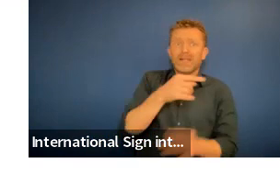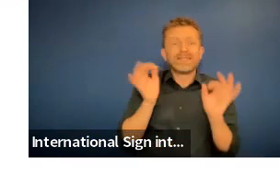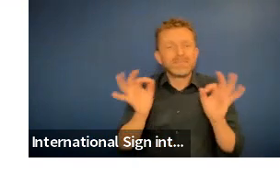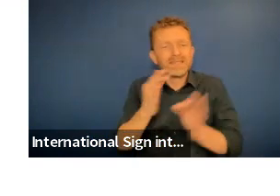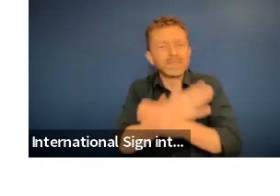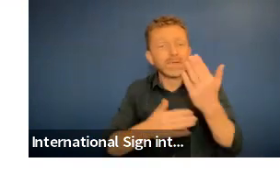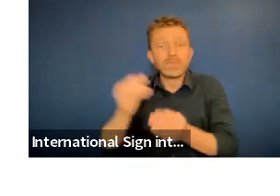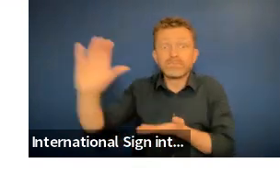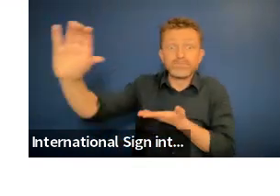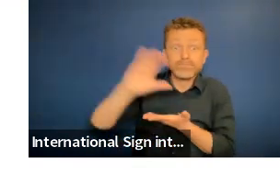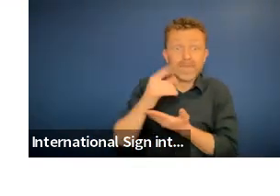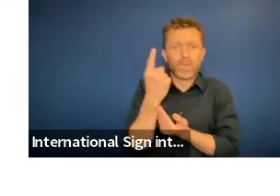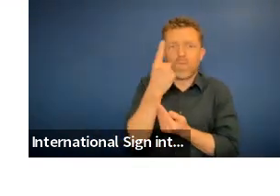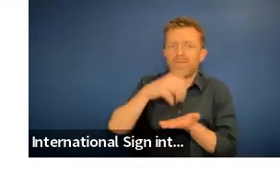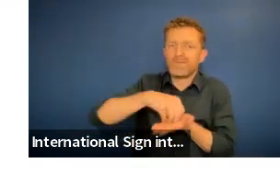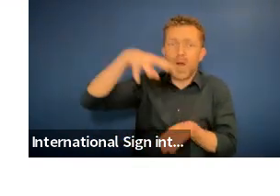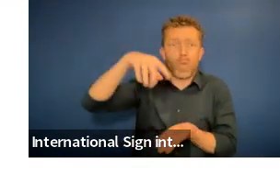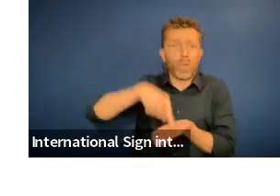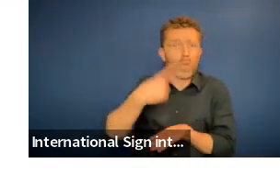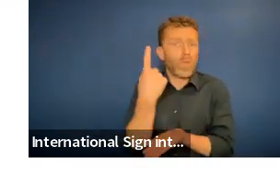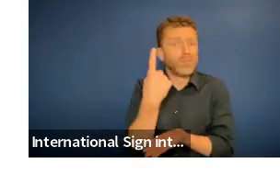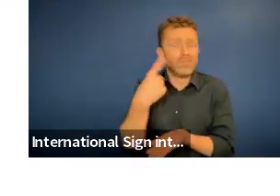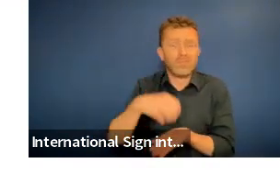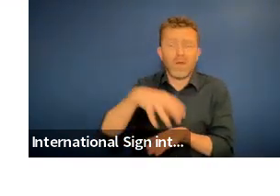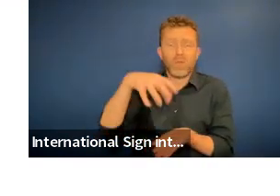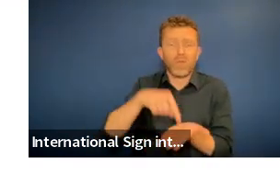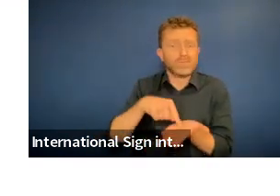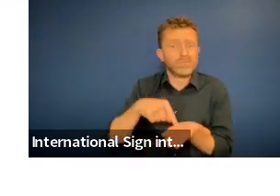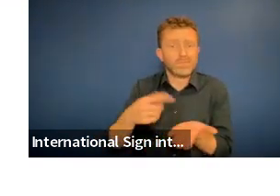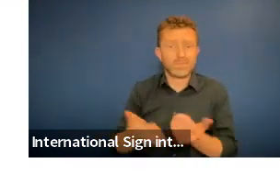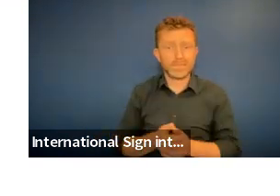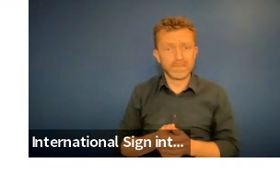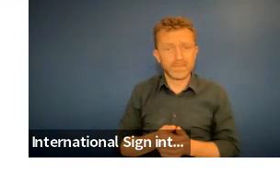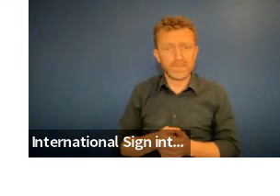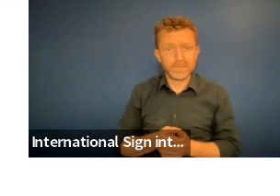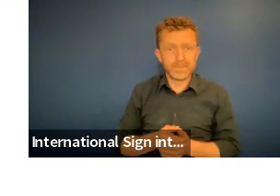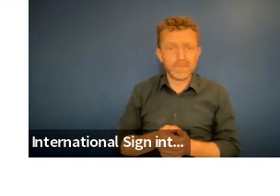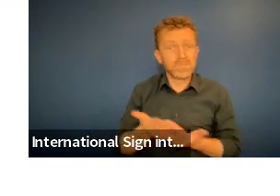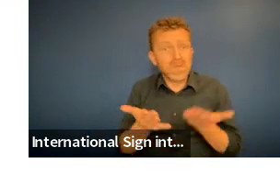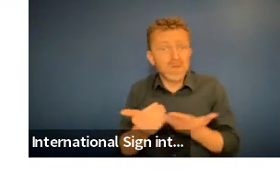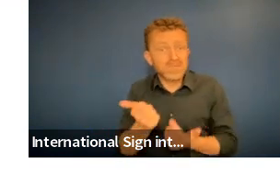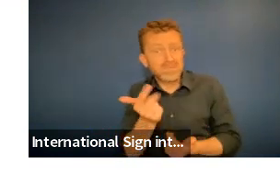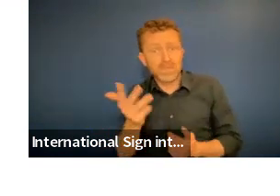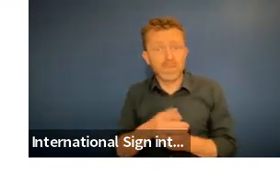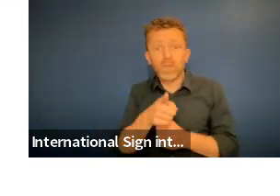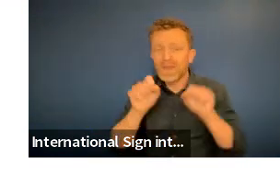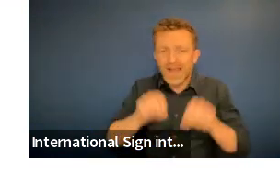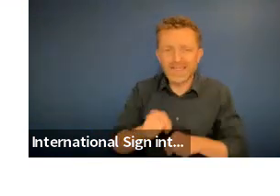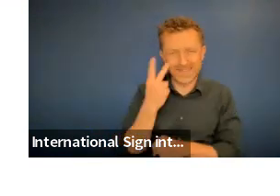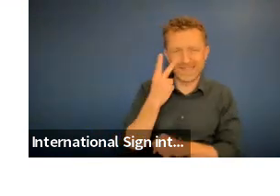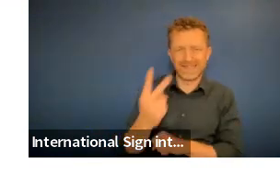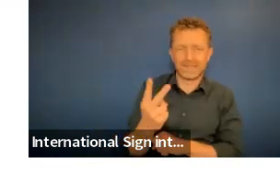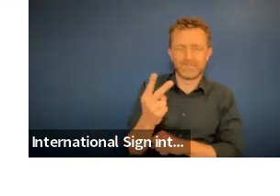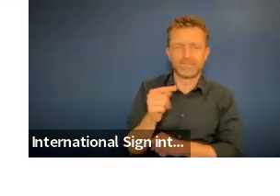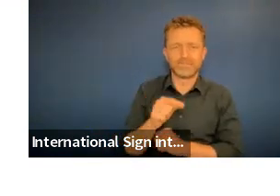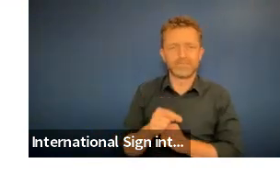disabilities' healthcare costs through cash transfers alone. And as a result, the value of cash transfers is often set to a value